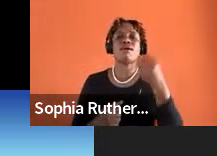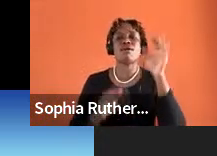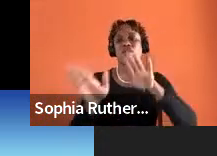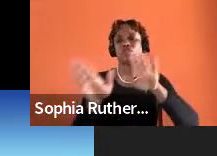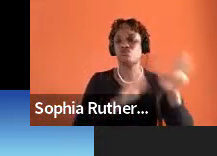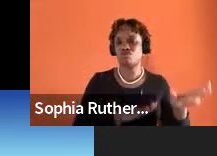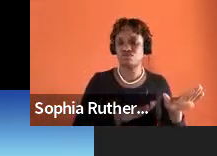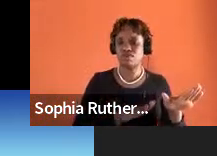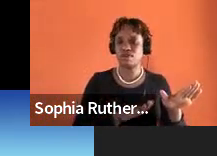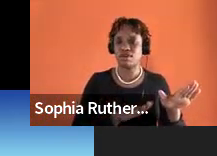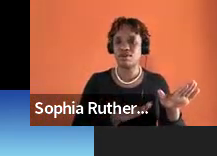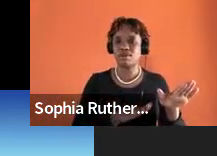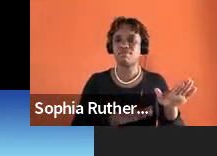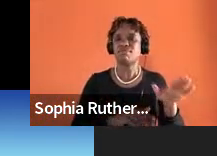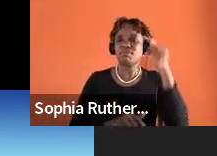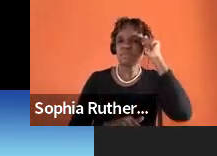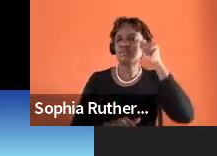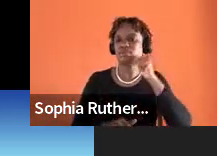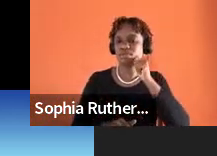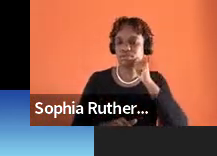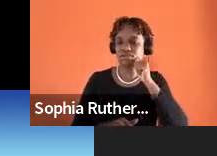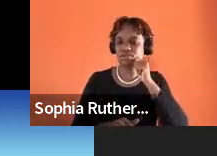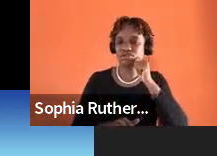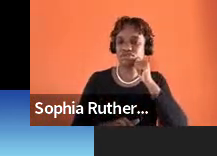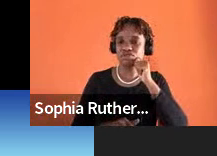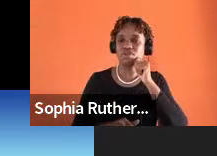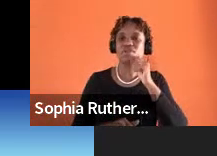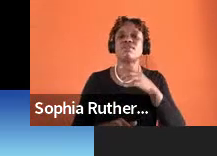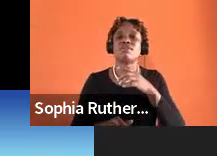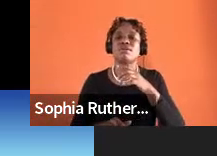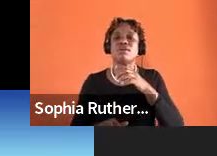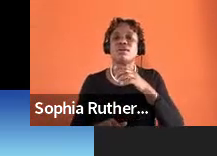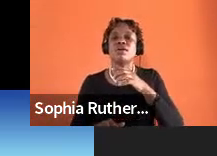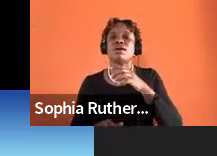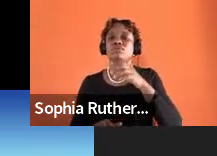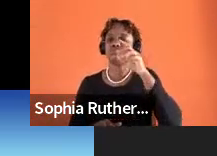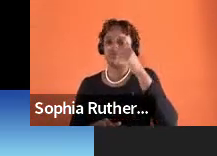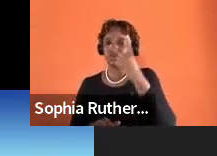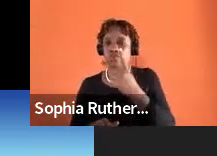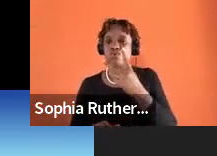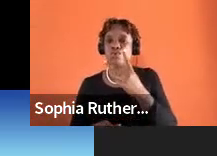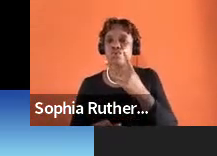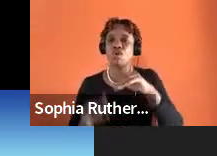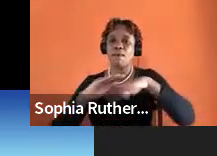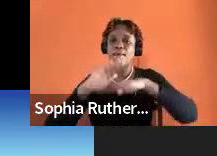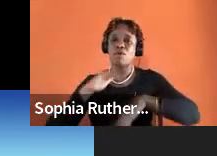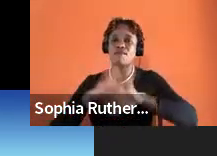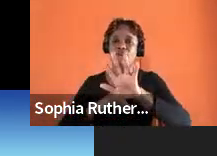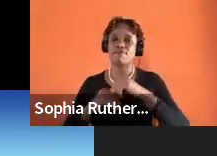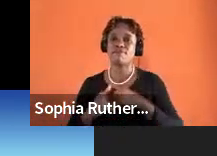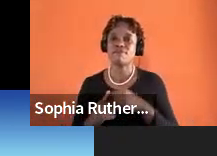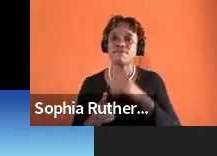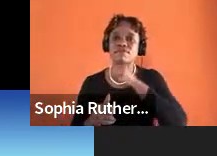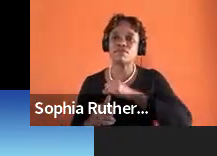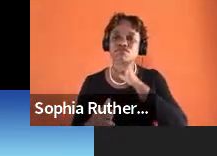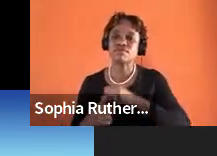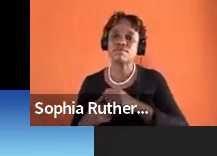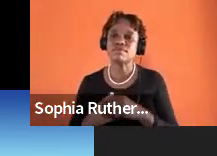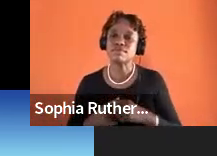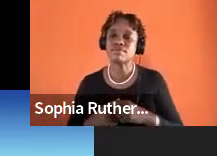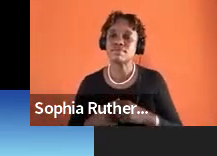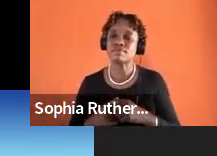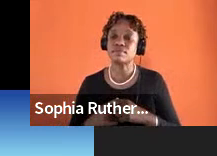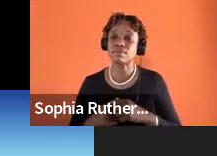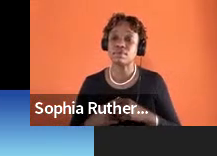children were teenagers, while 2 were under the age of 5. Now, 10 of these were children, so all